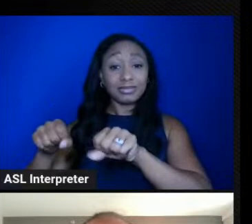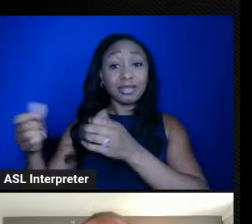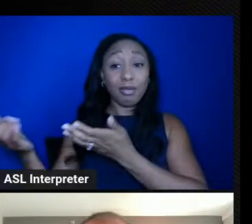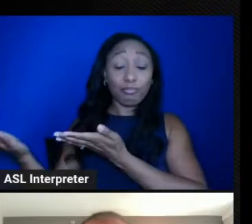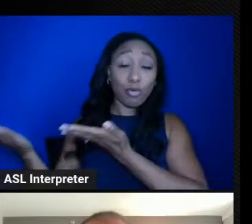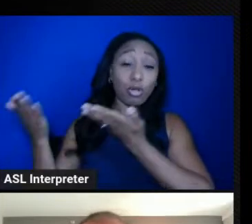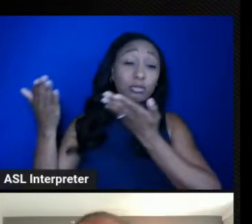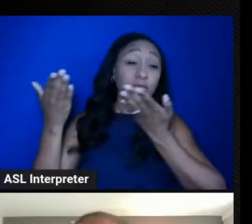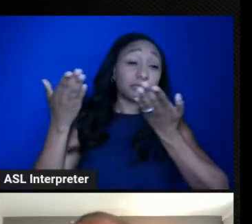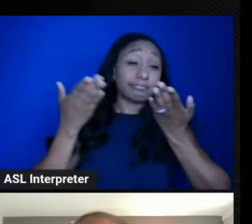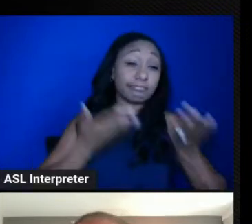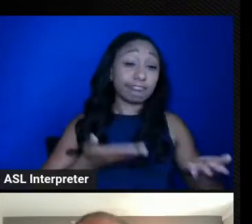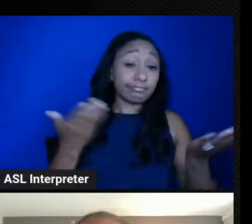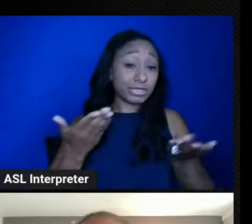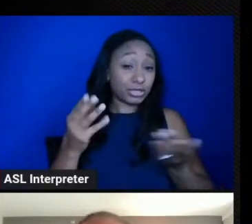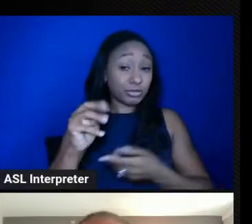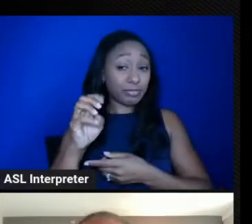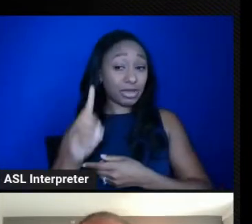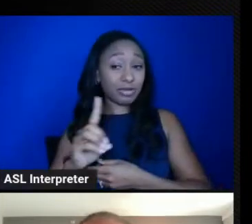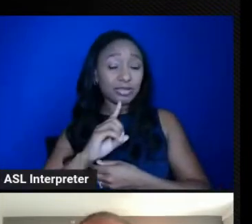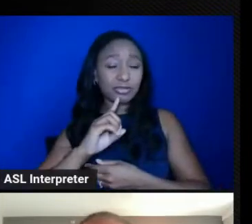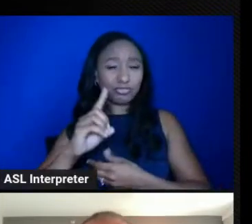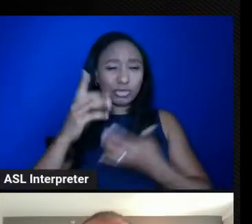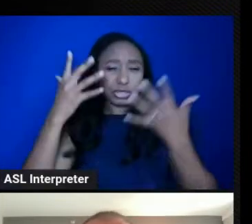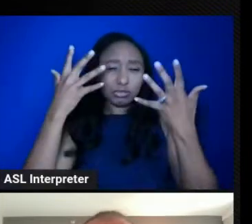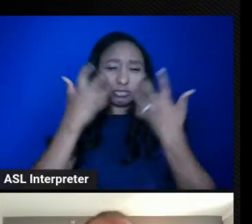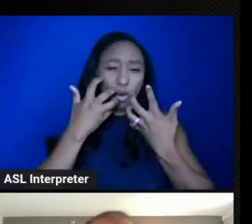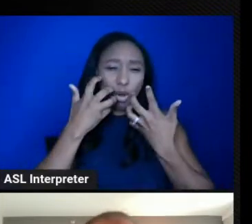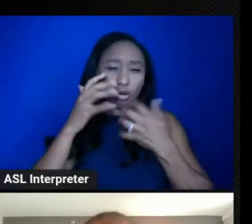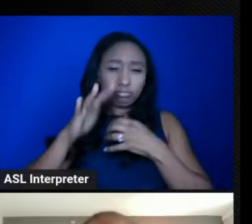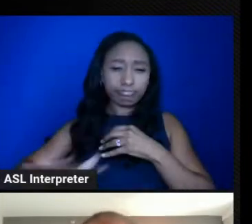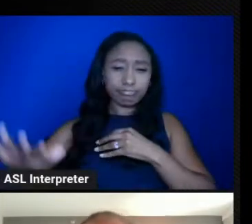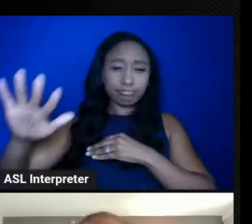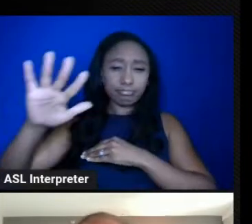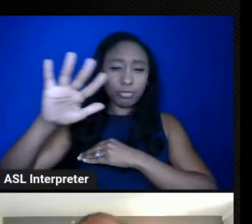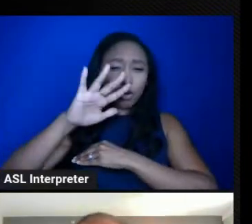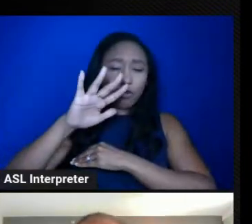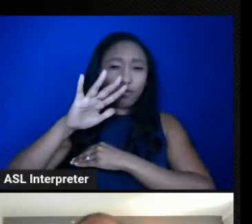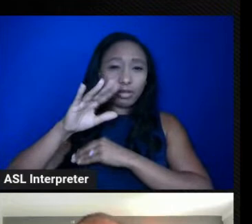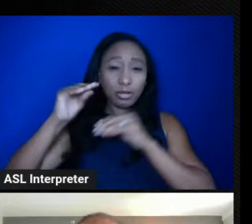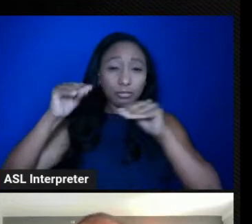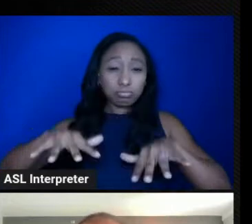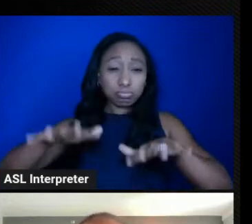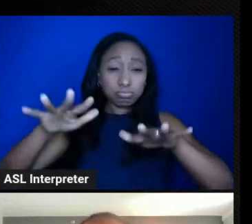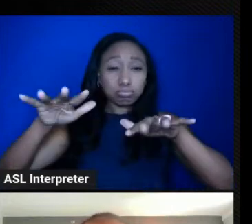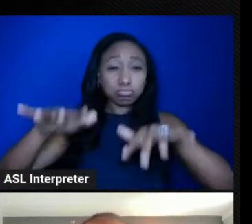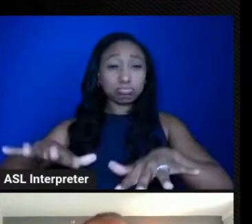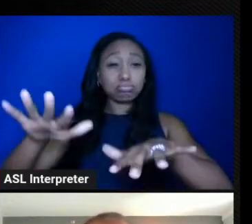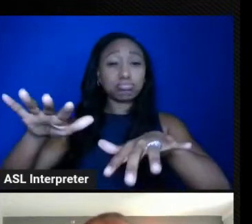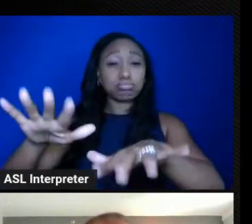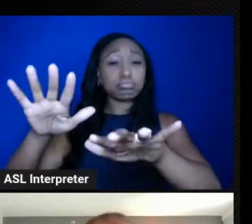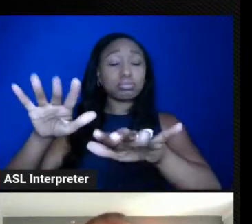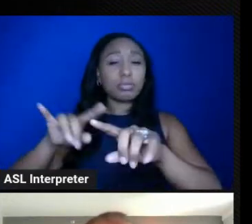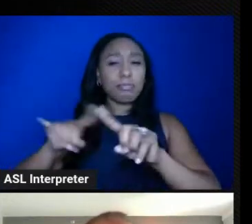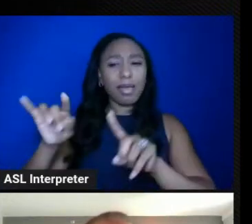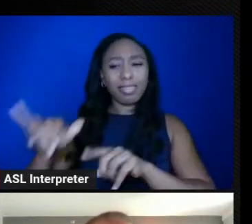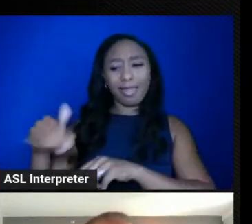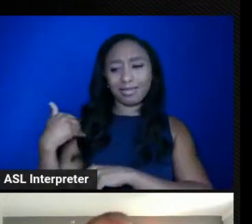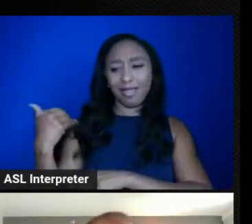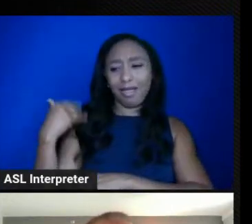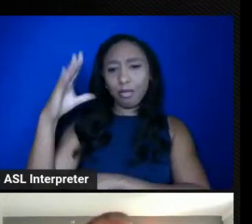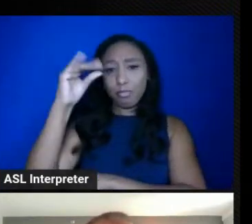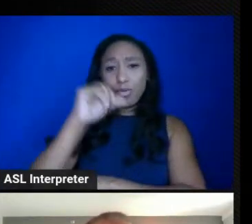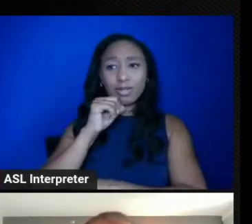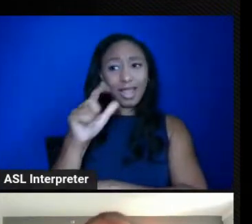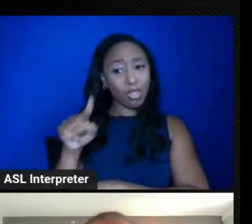It was dark below the ship's waterline, but Cornelius could see enough to know that he was not the only child